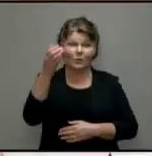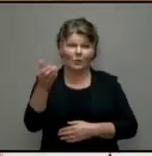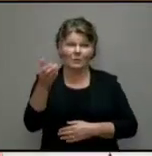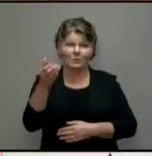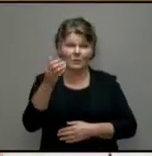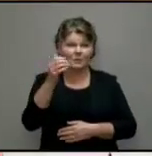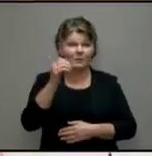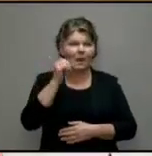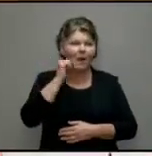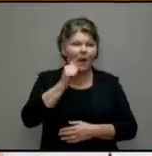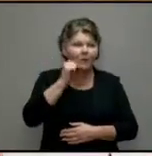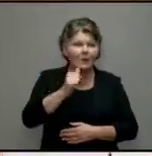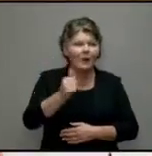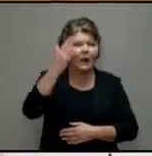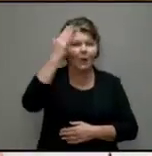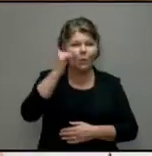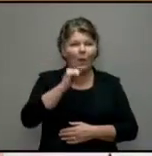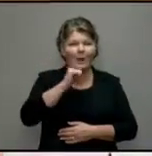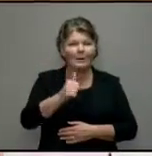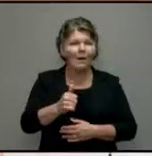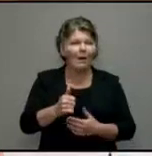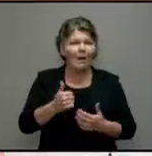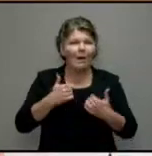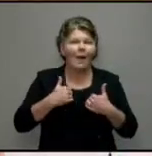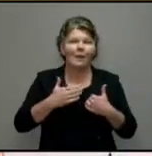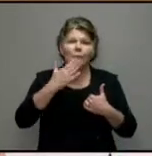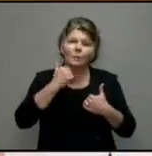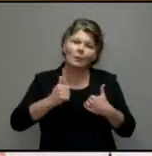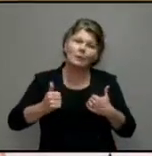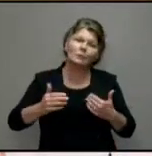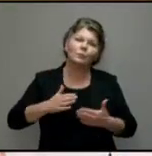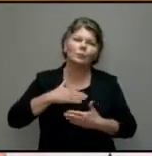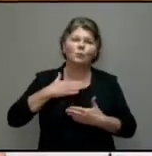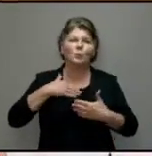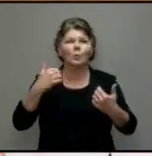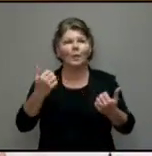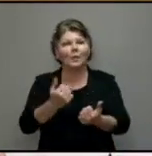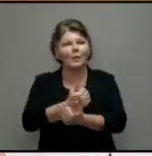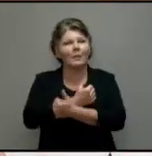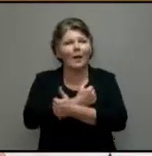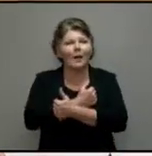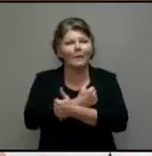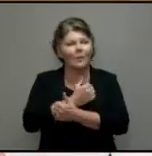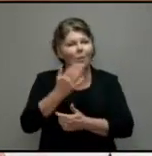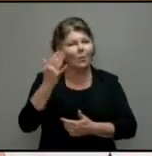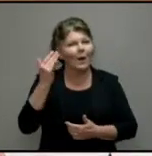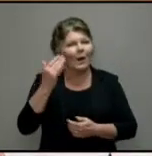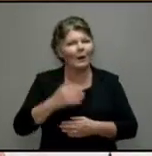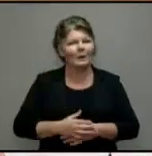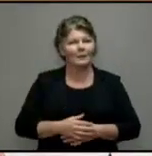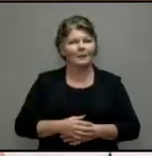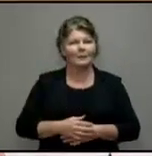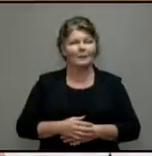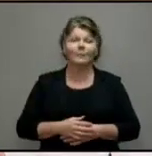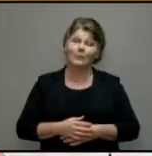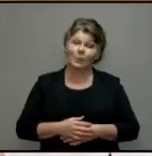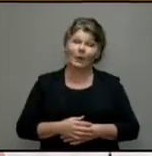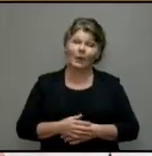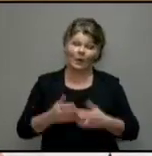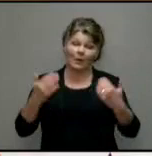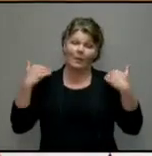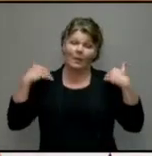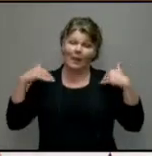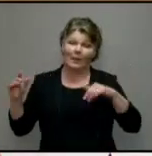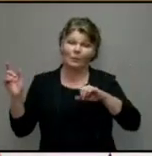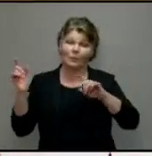day for that matter, be just sweetness and joy and love? Well, here's the answer why. An angel of the Lord came